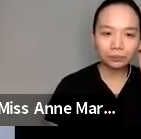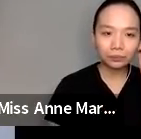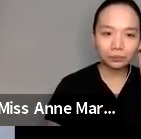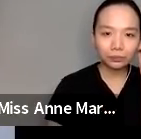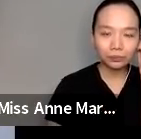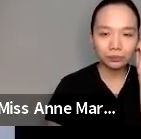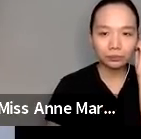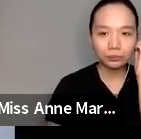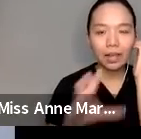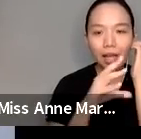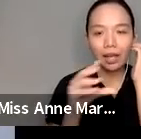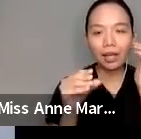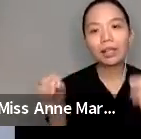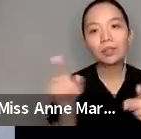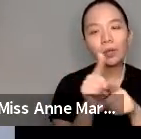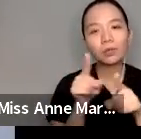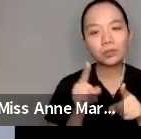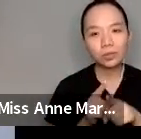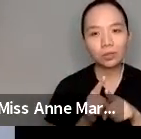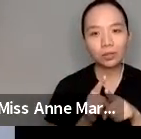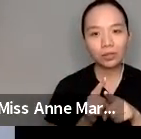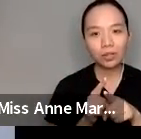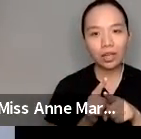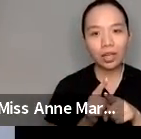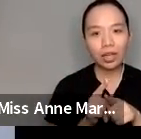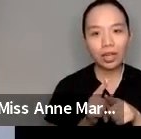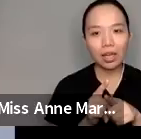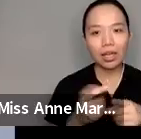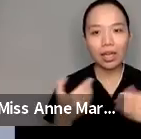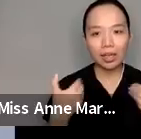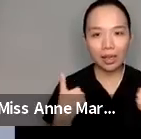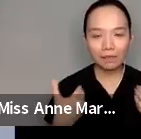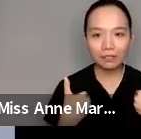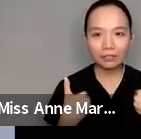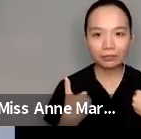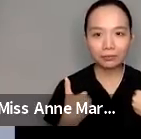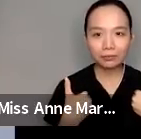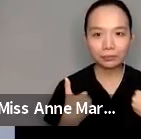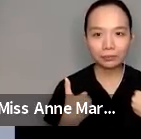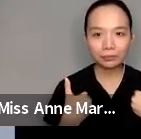And also, I have a